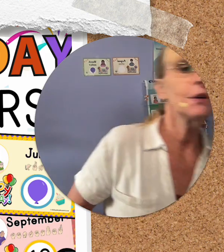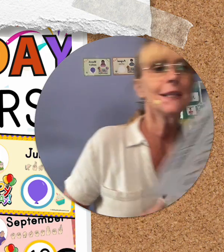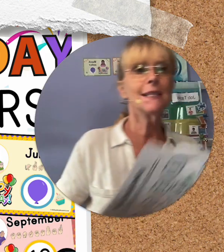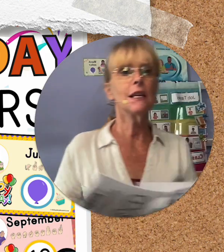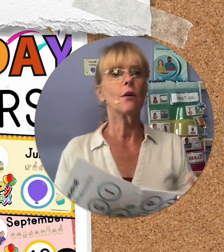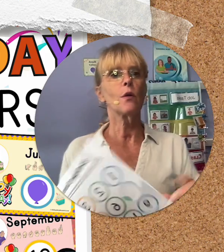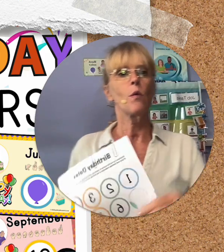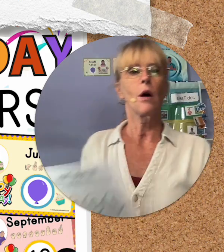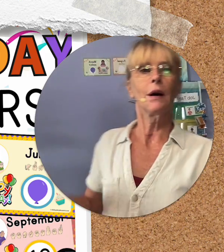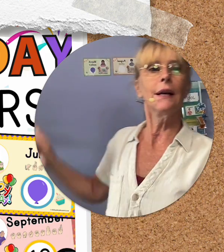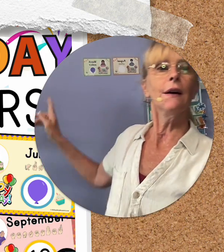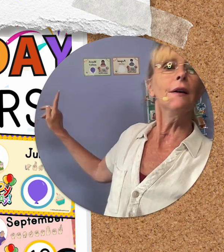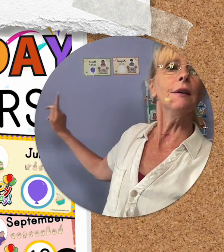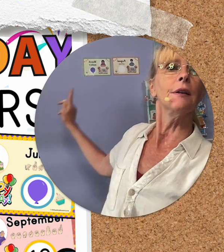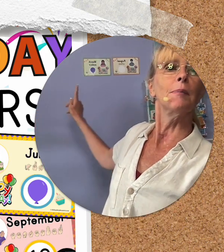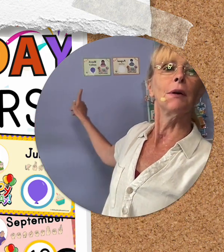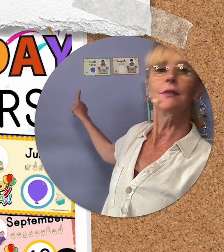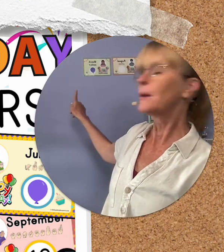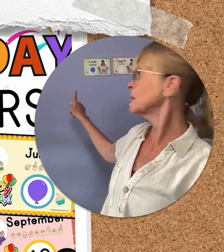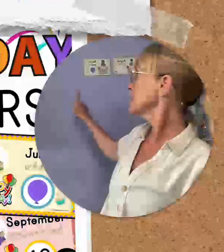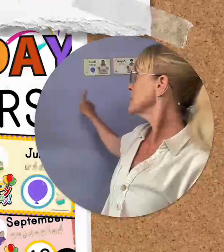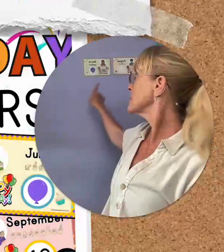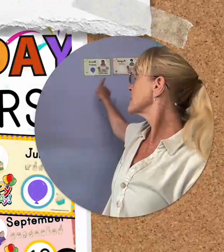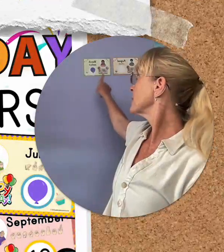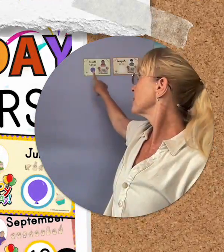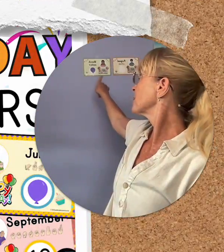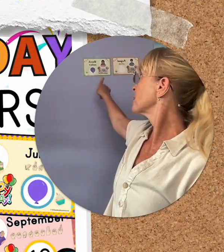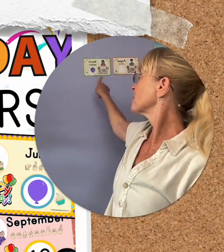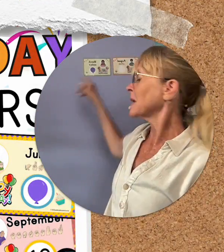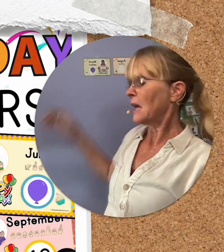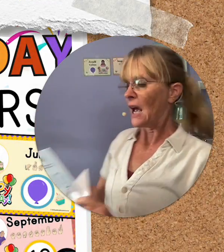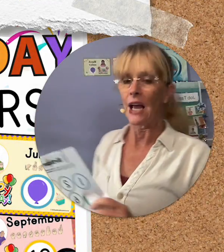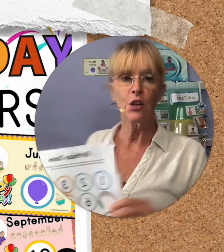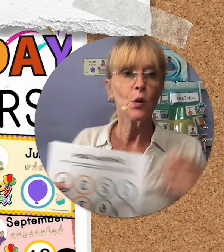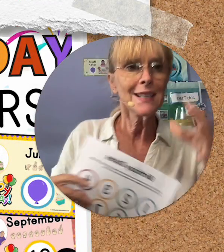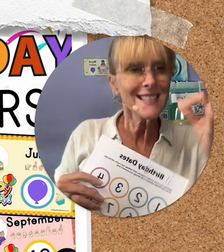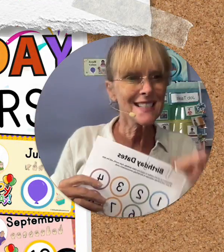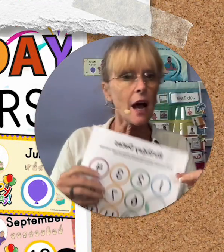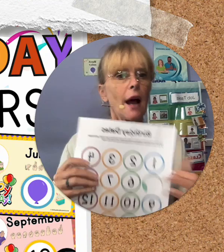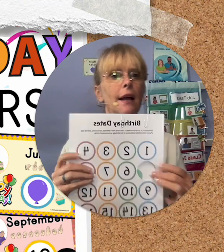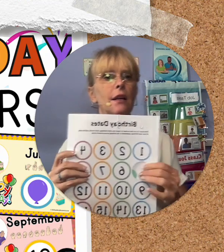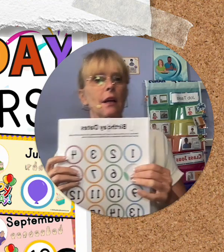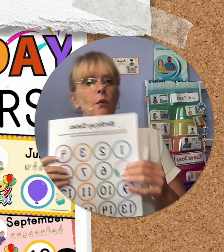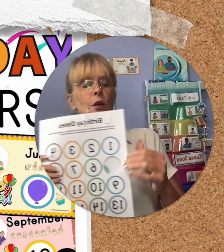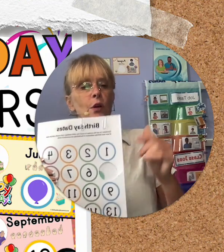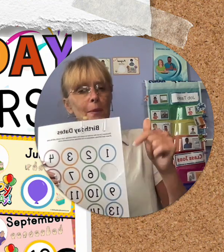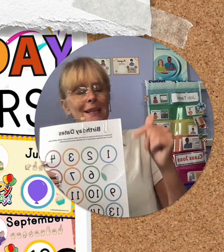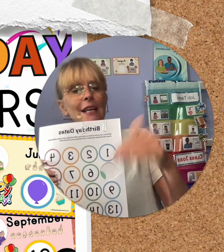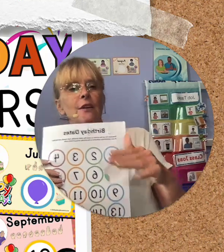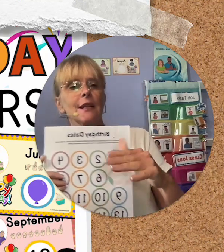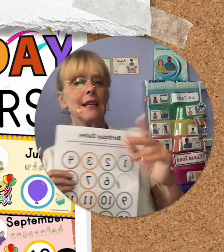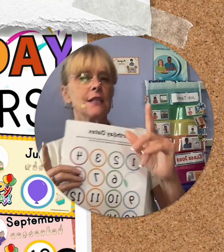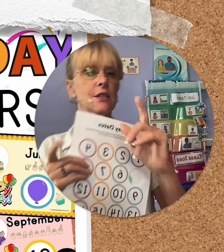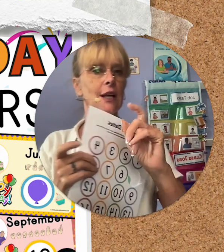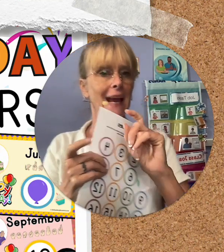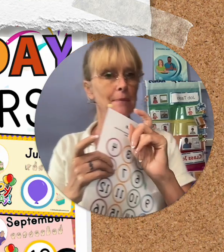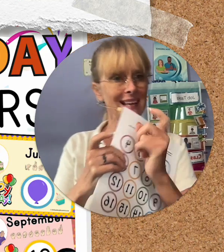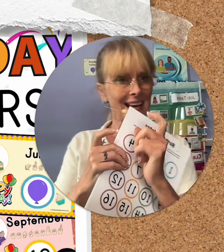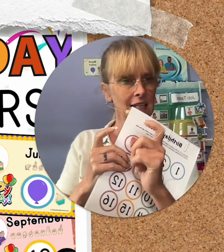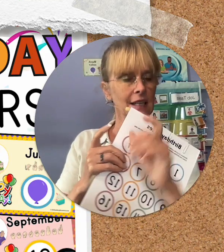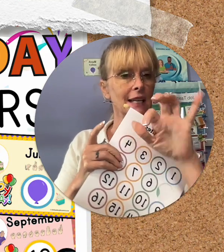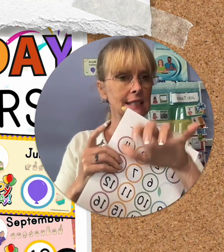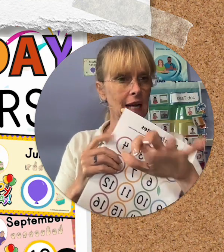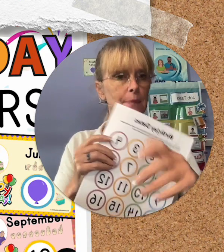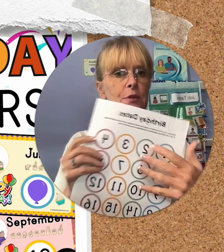So you can see on the wall here the birthday ones. And you can decide when you come in here, these can